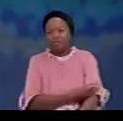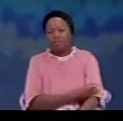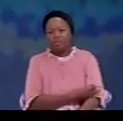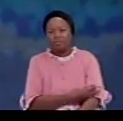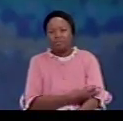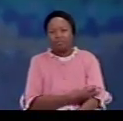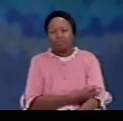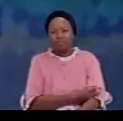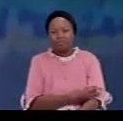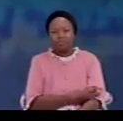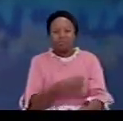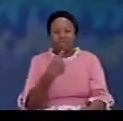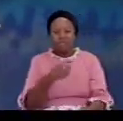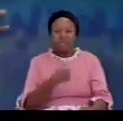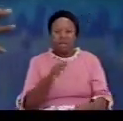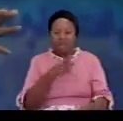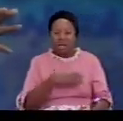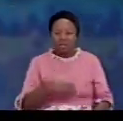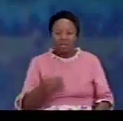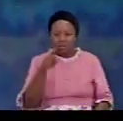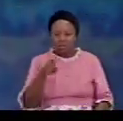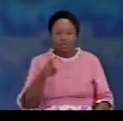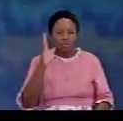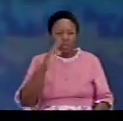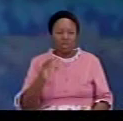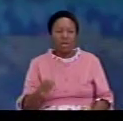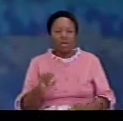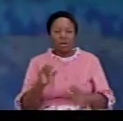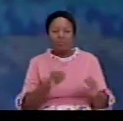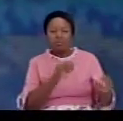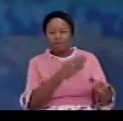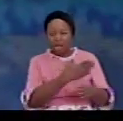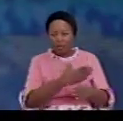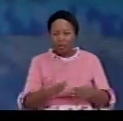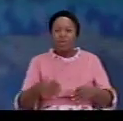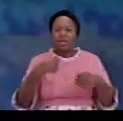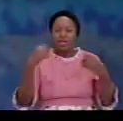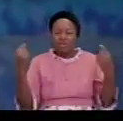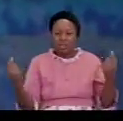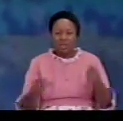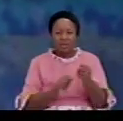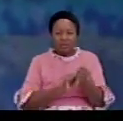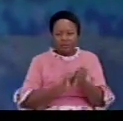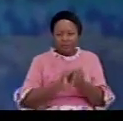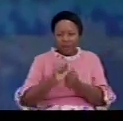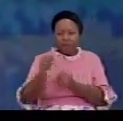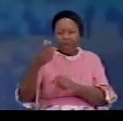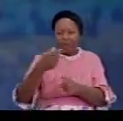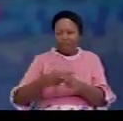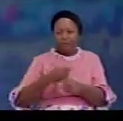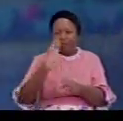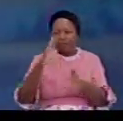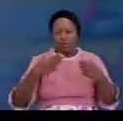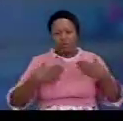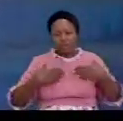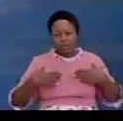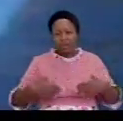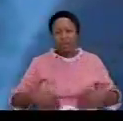It says, and thou shalt put away iniquity far from thy